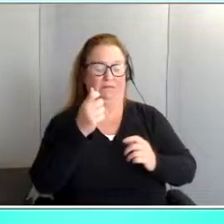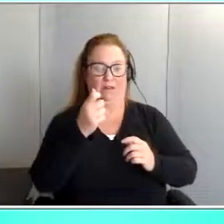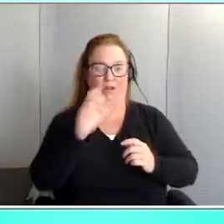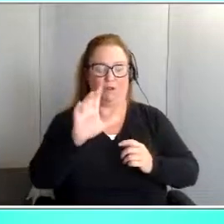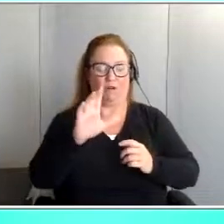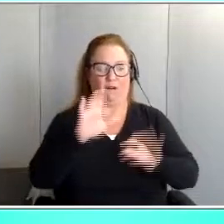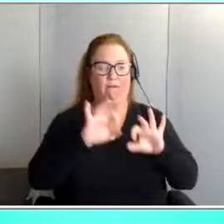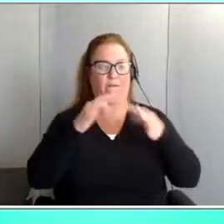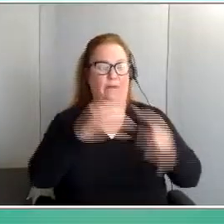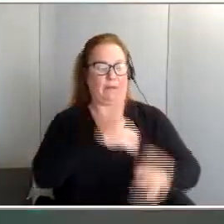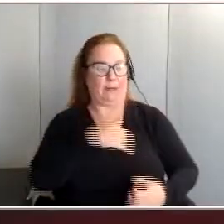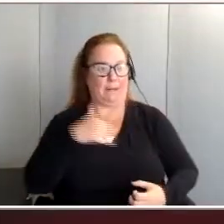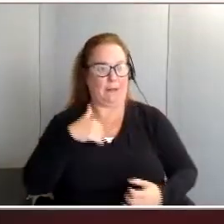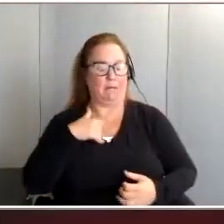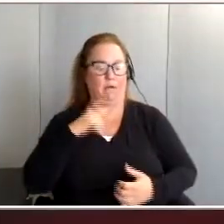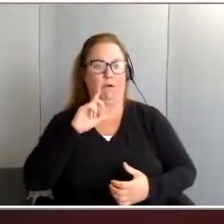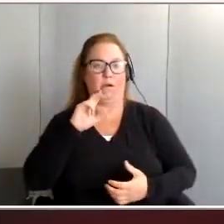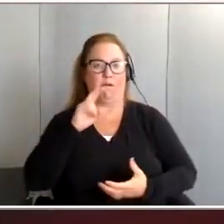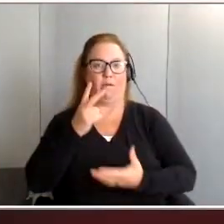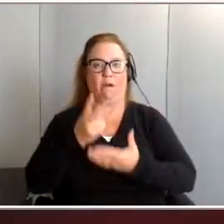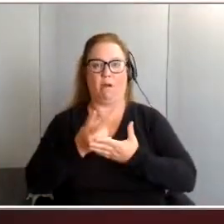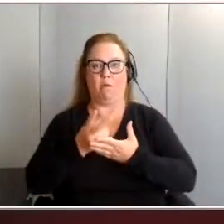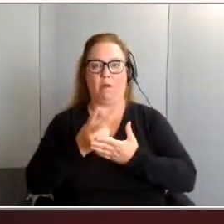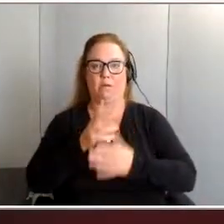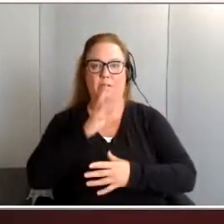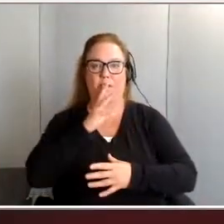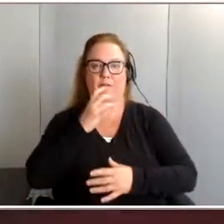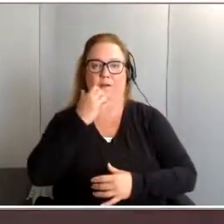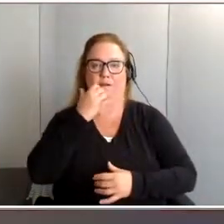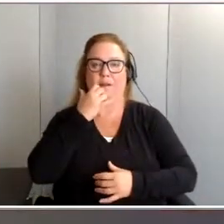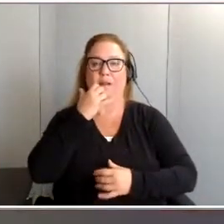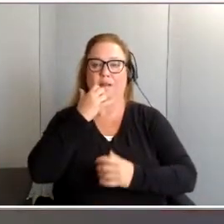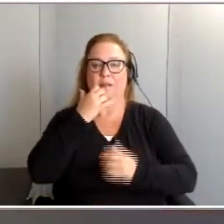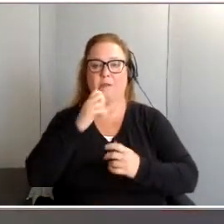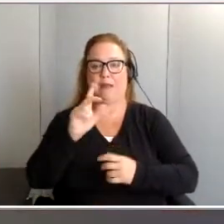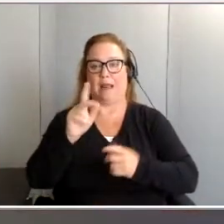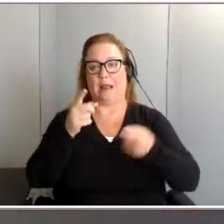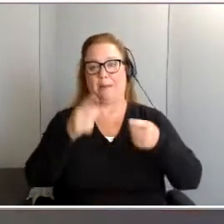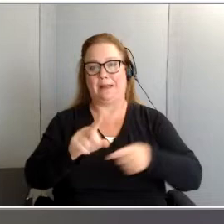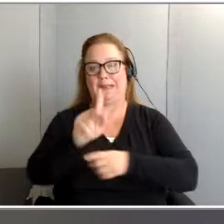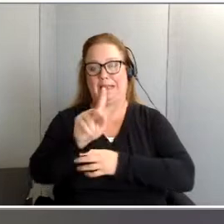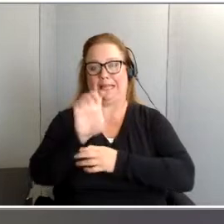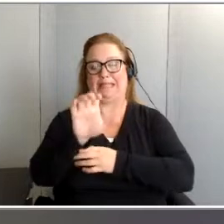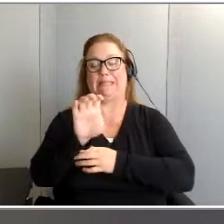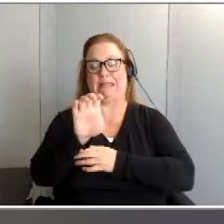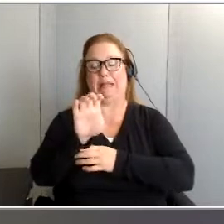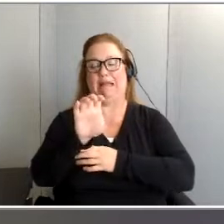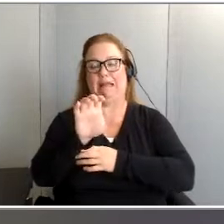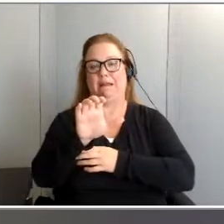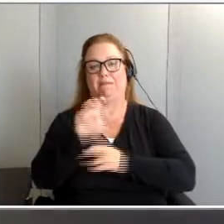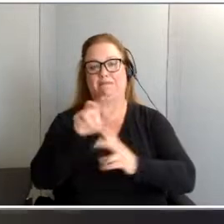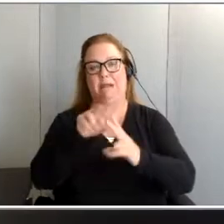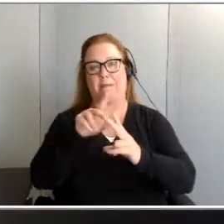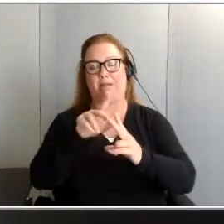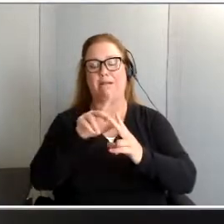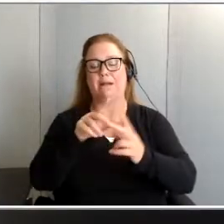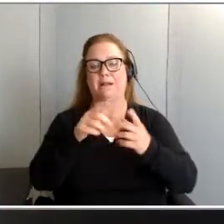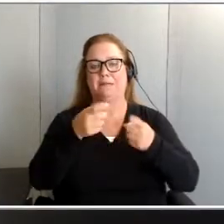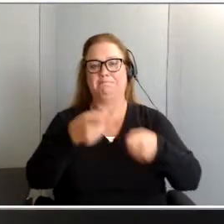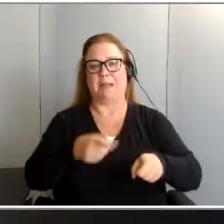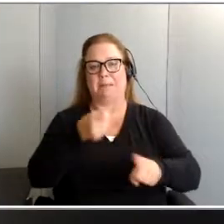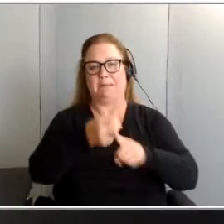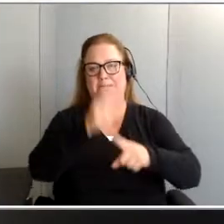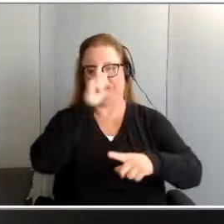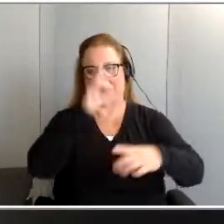the phone with them. That's what happened to one Kansas City couple. Turns out he suffered a stroke. We'll have a preview of that story in this